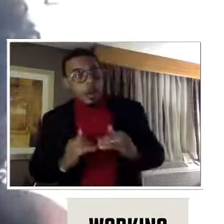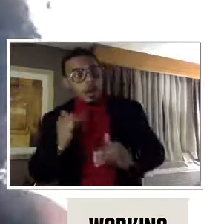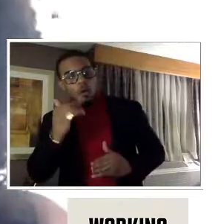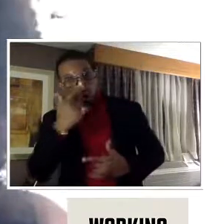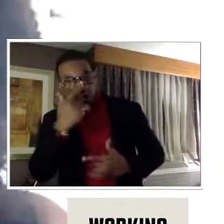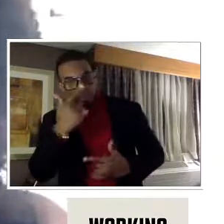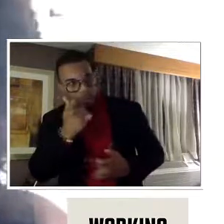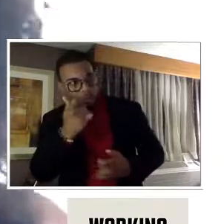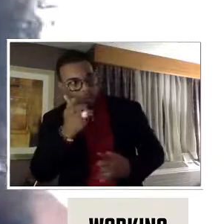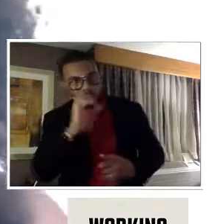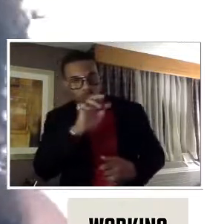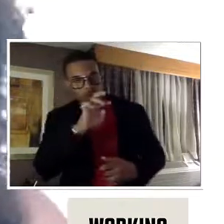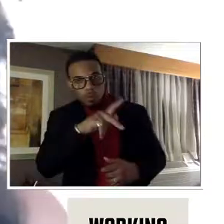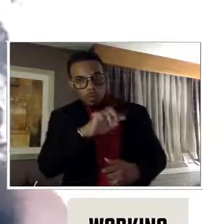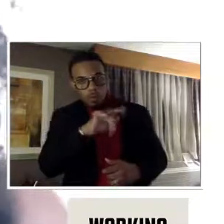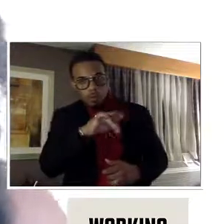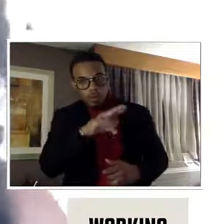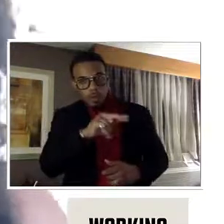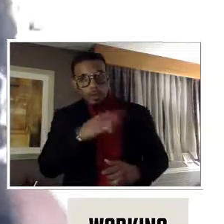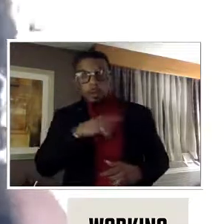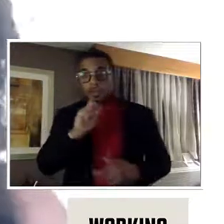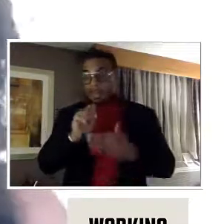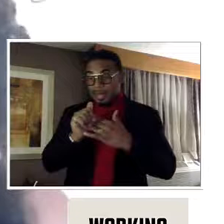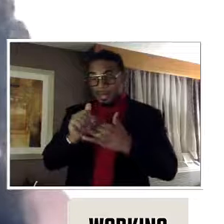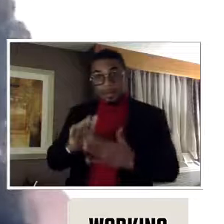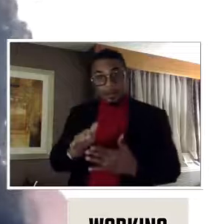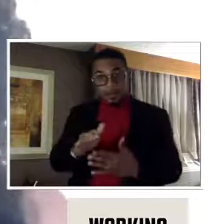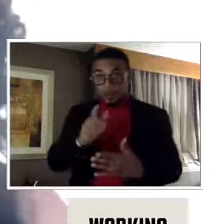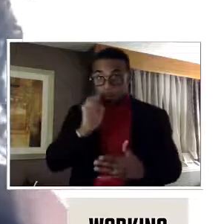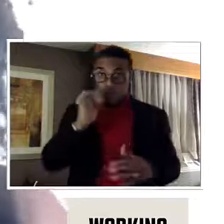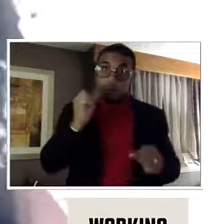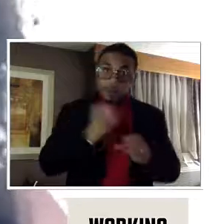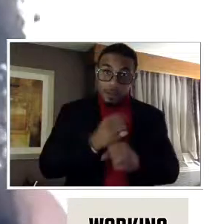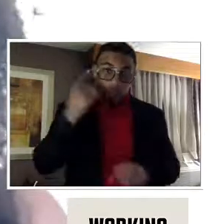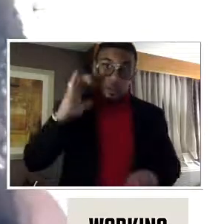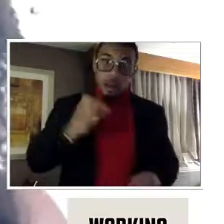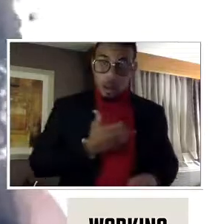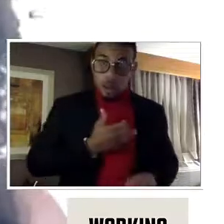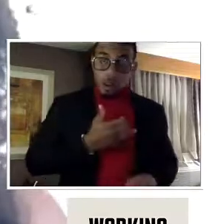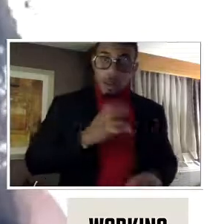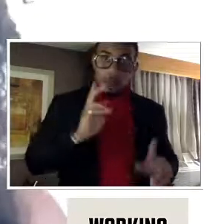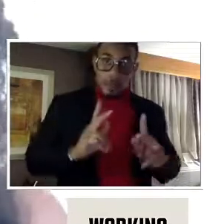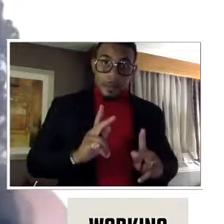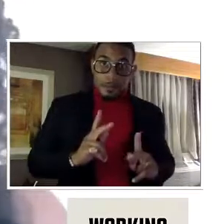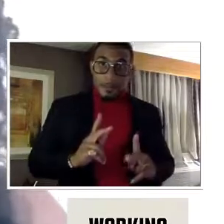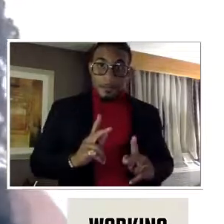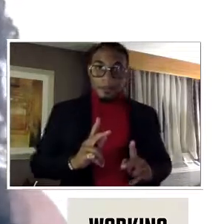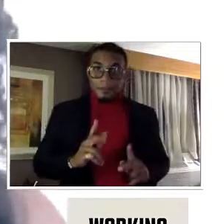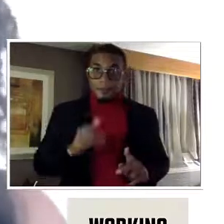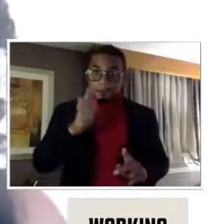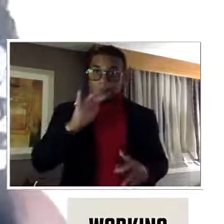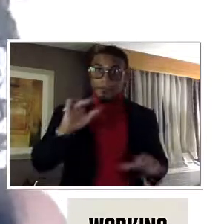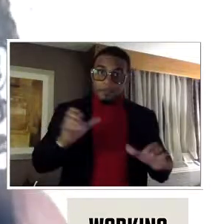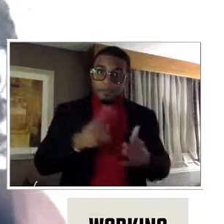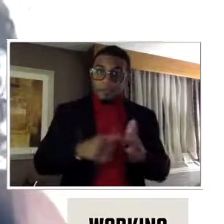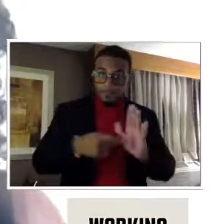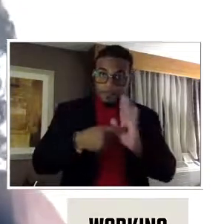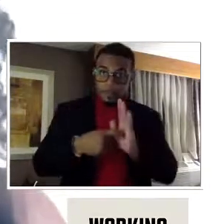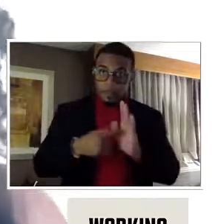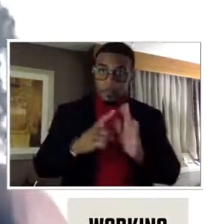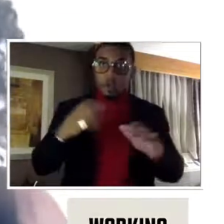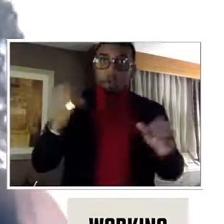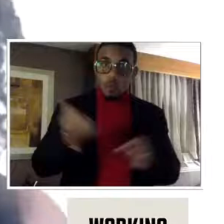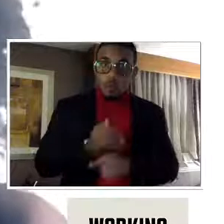interests of corporations. We need leaders who will fight for our people, who will do what it takes